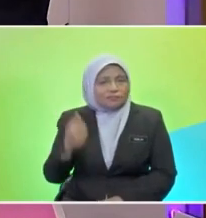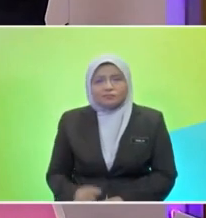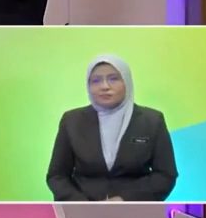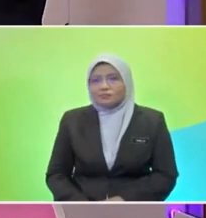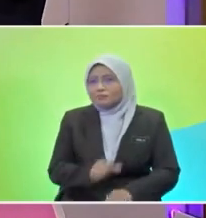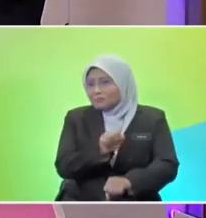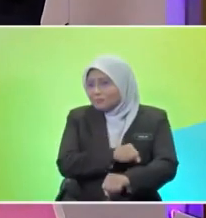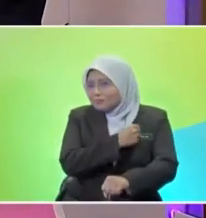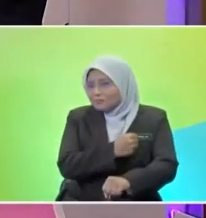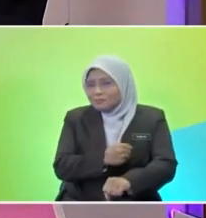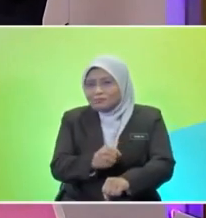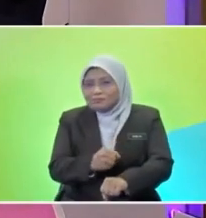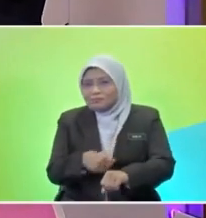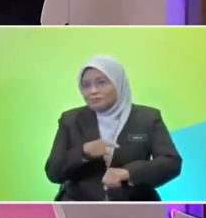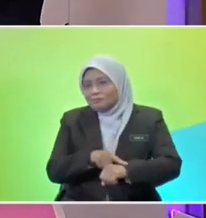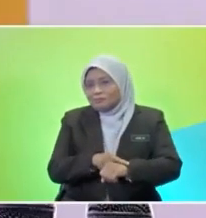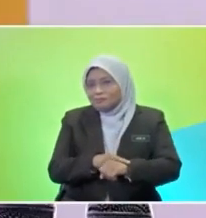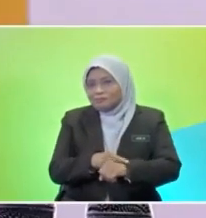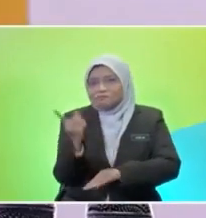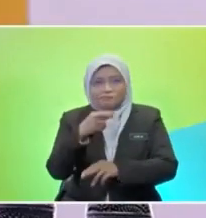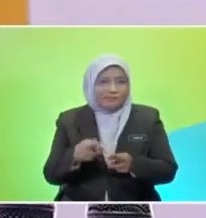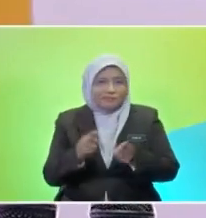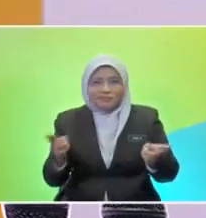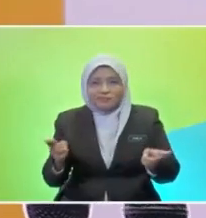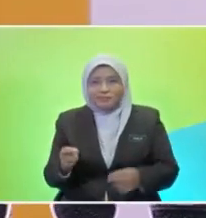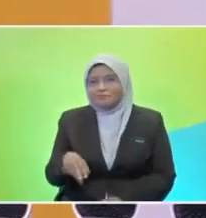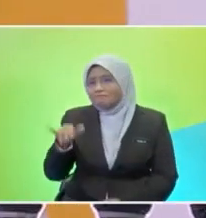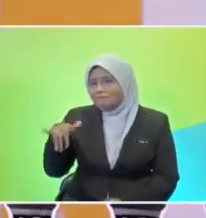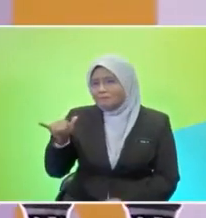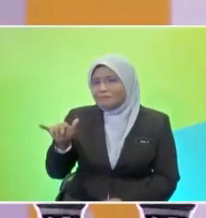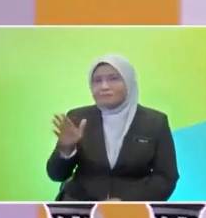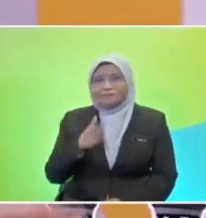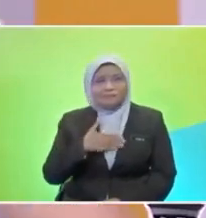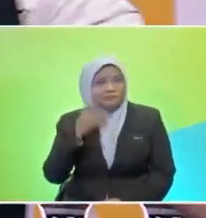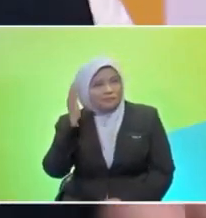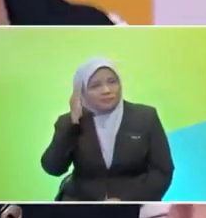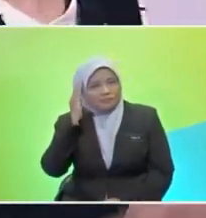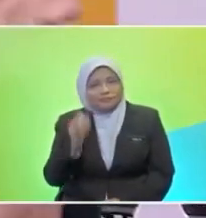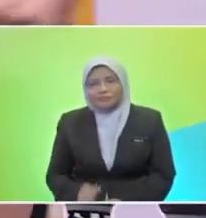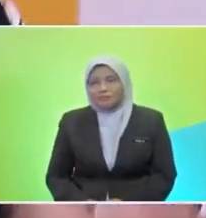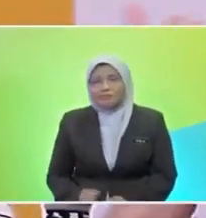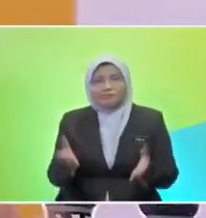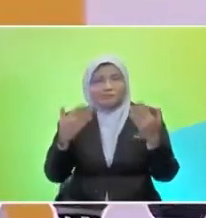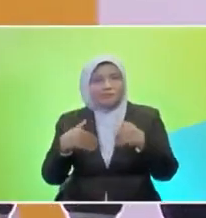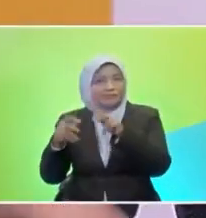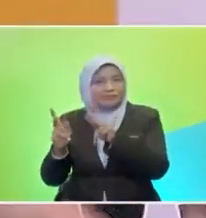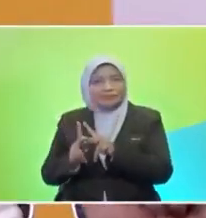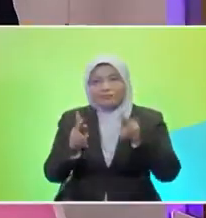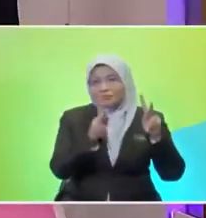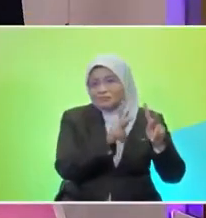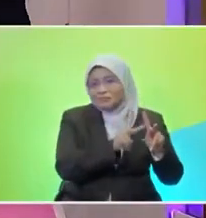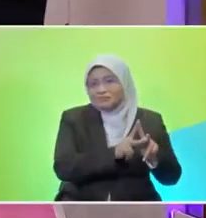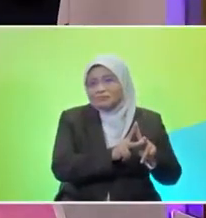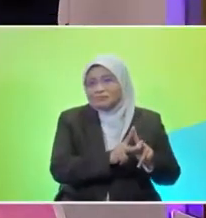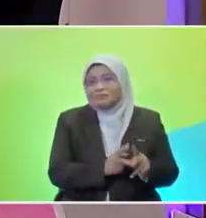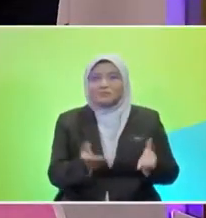during Raya celebration? Yes, I know. It's Balik Kampung. Yes. Ho, ho,